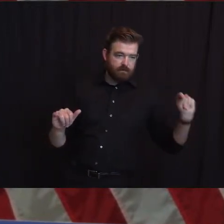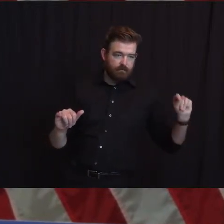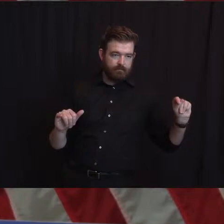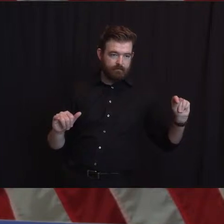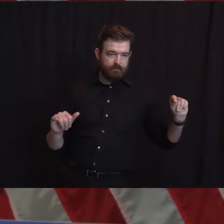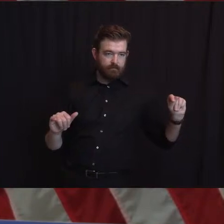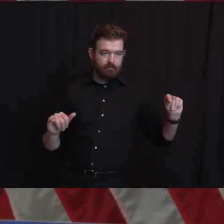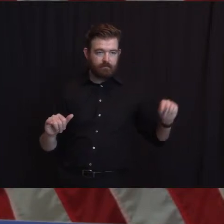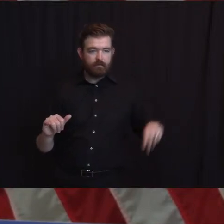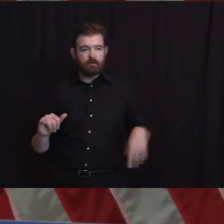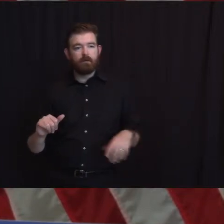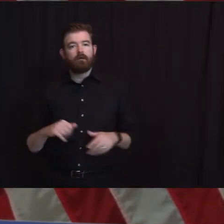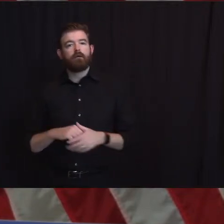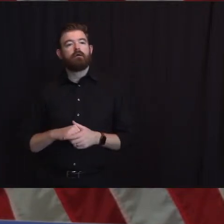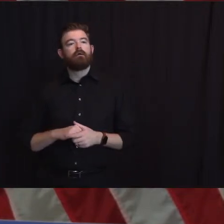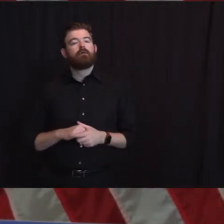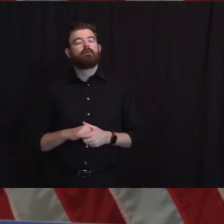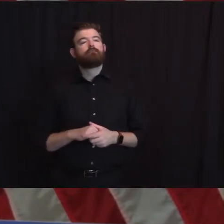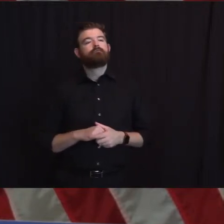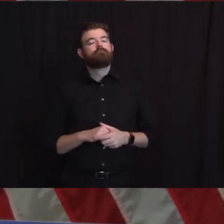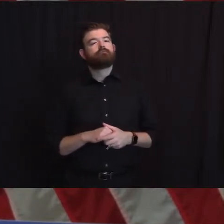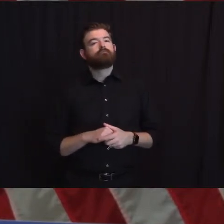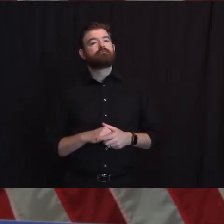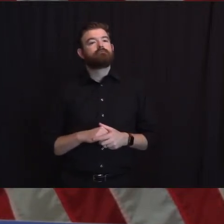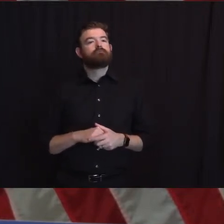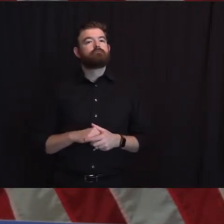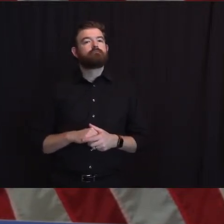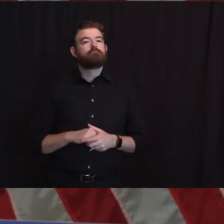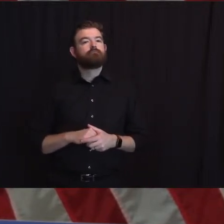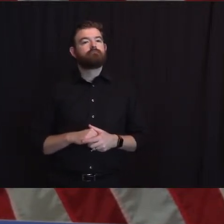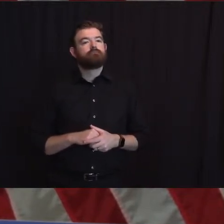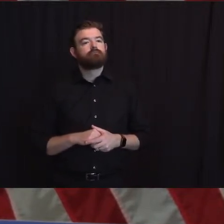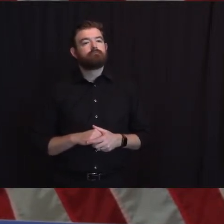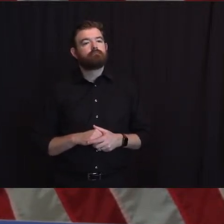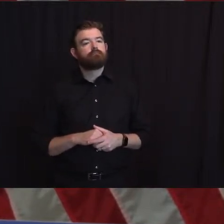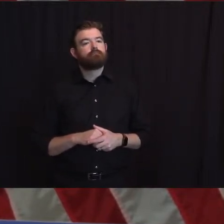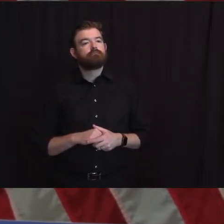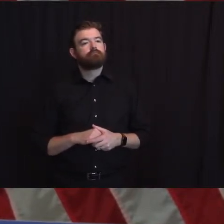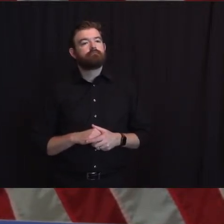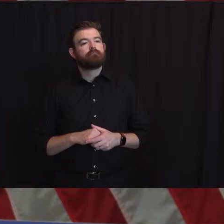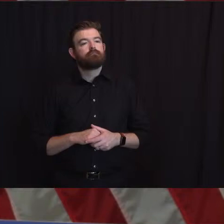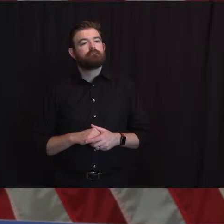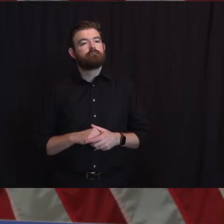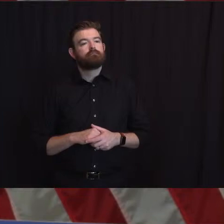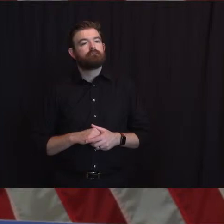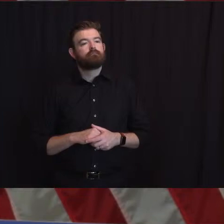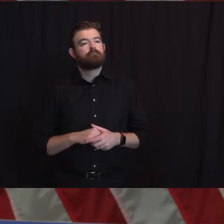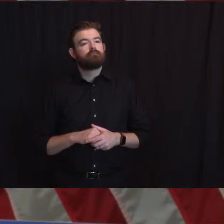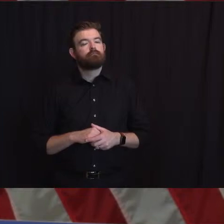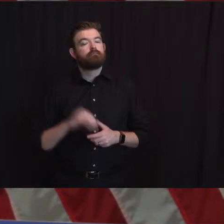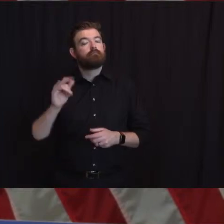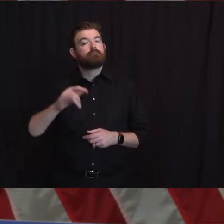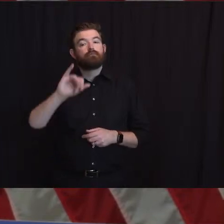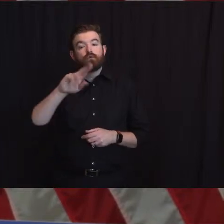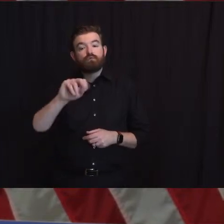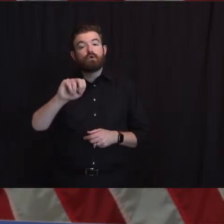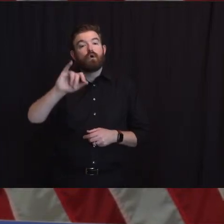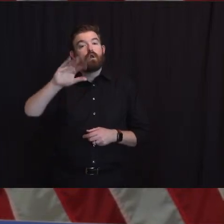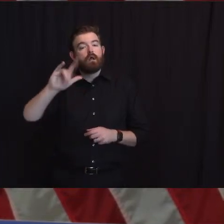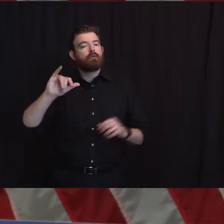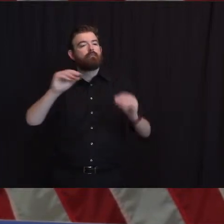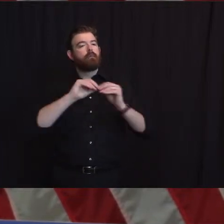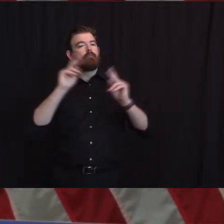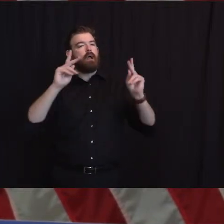for about a month, maybe. And there's going to be more outdoors, less transmission outdoors. CDC published in the MMWR